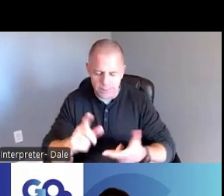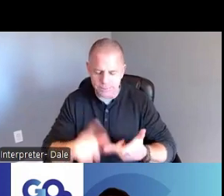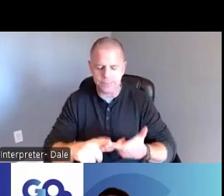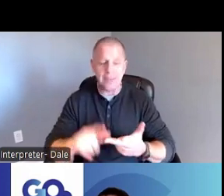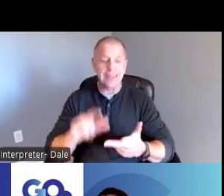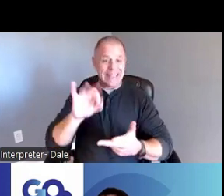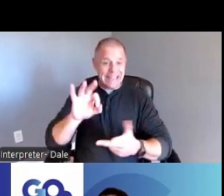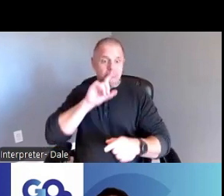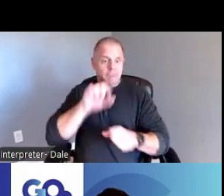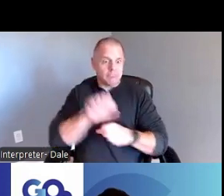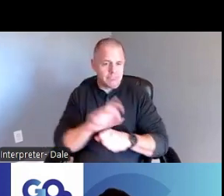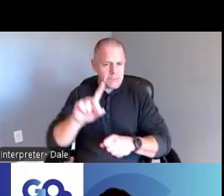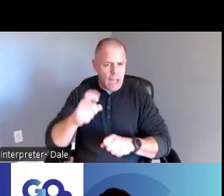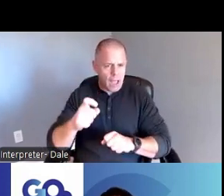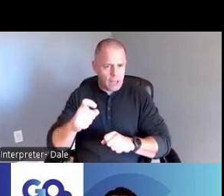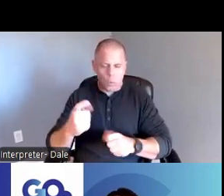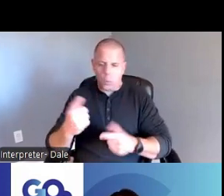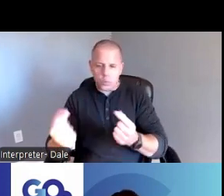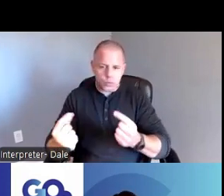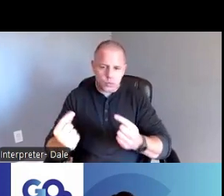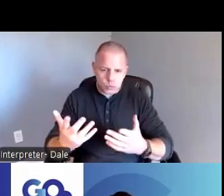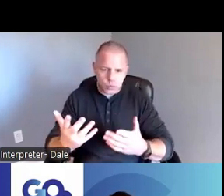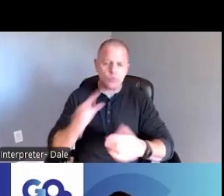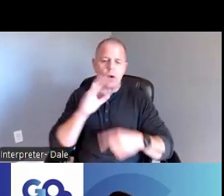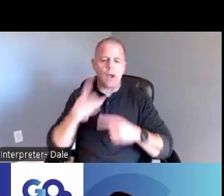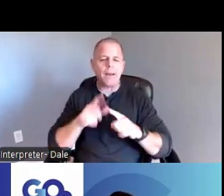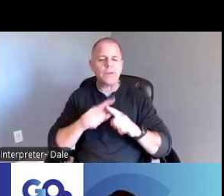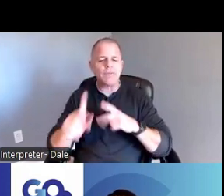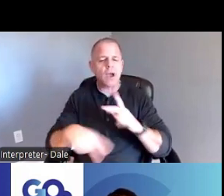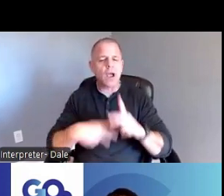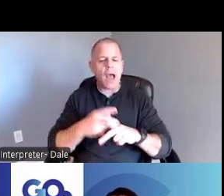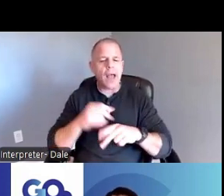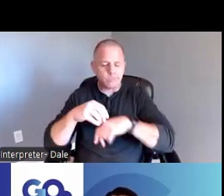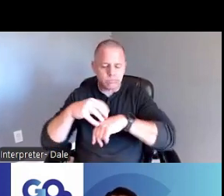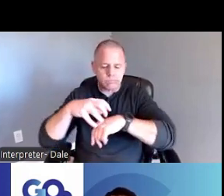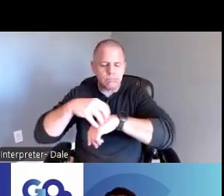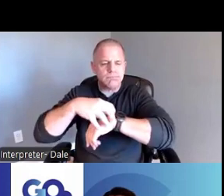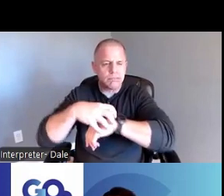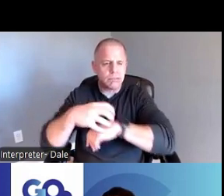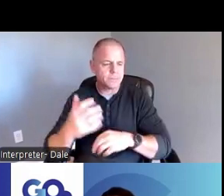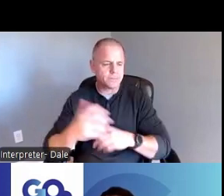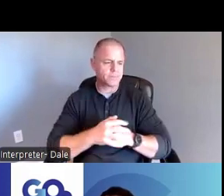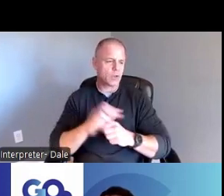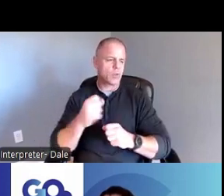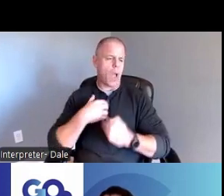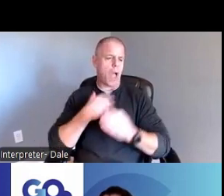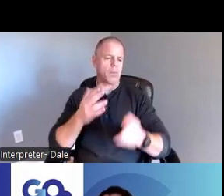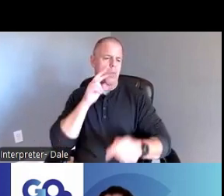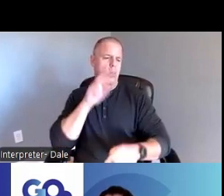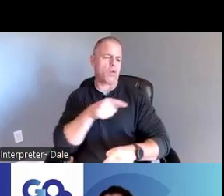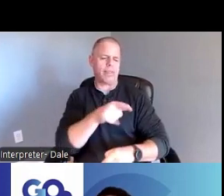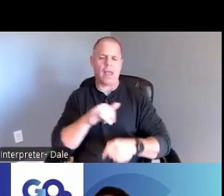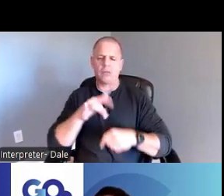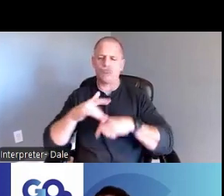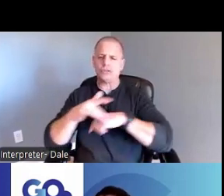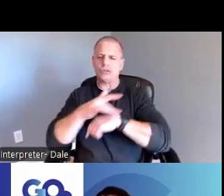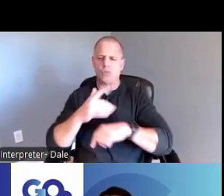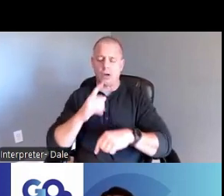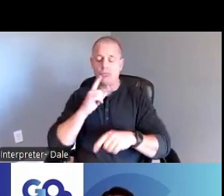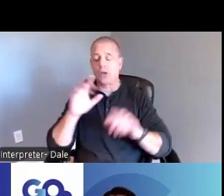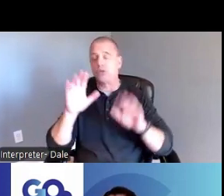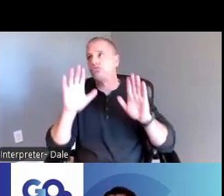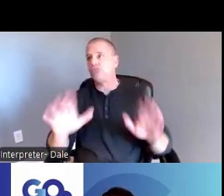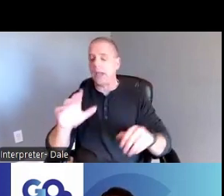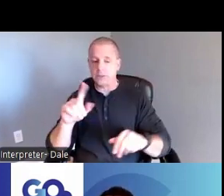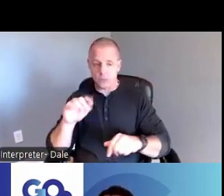about different types of nodules. And so I, again, recommend taking a look at some of those resources that are really great tools to